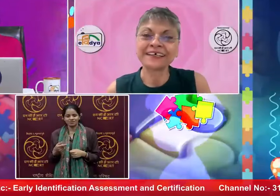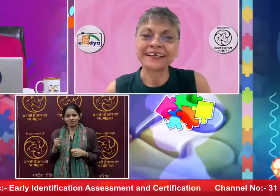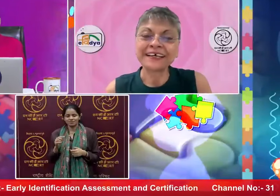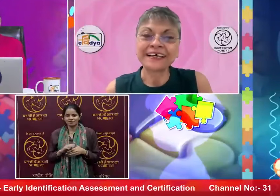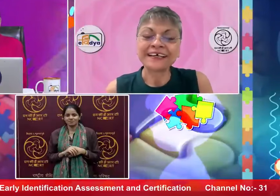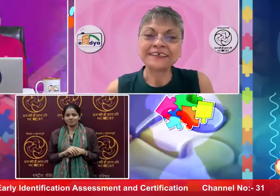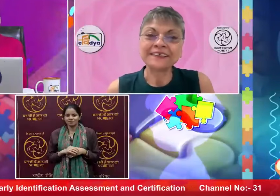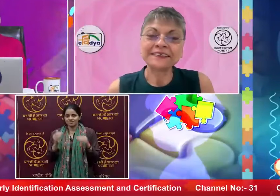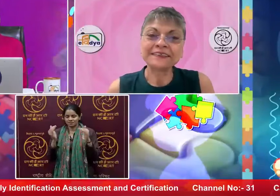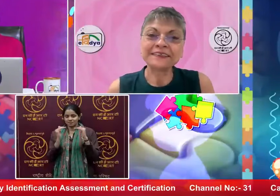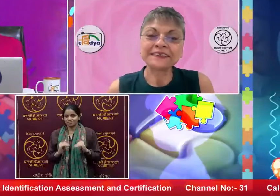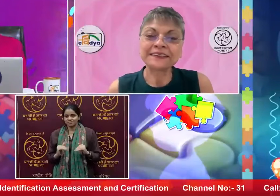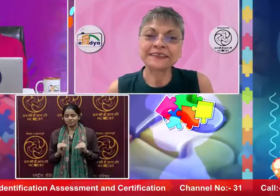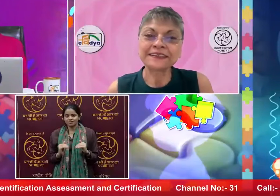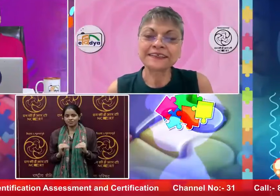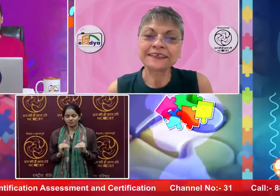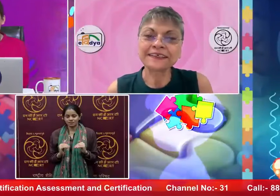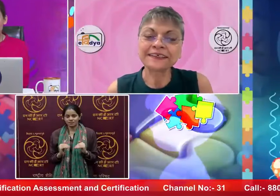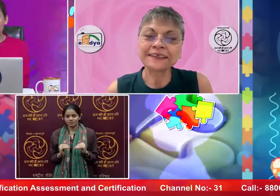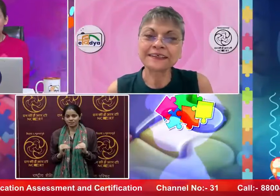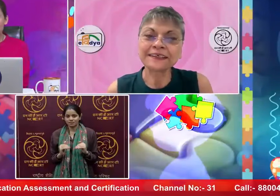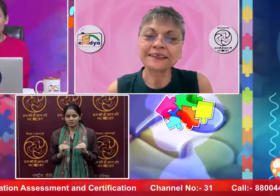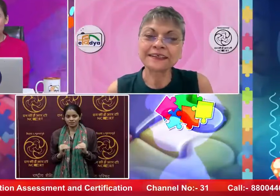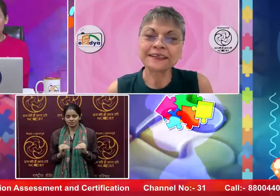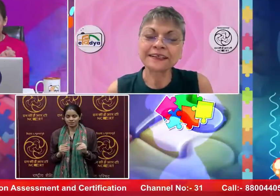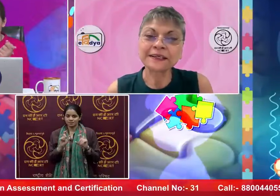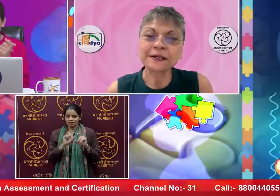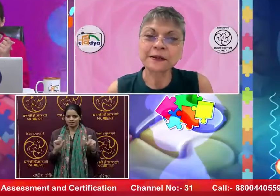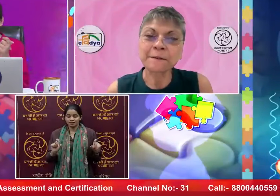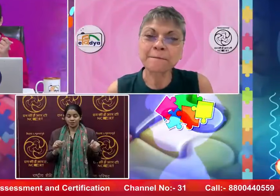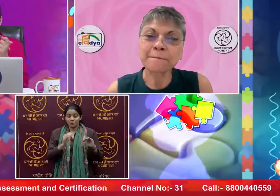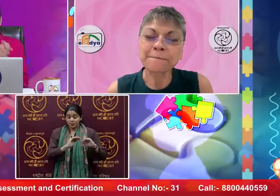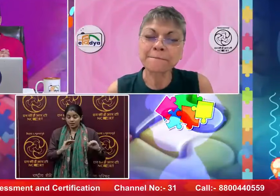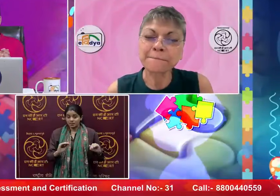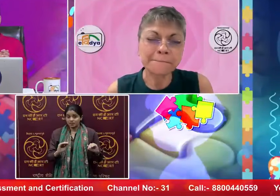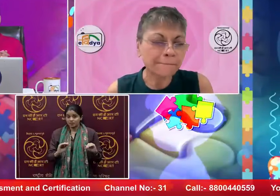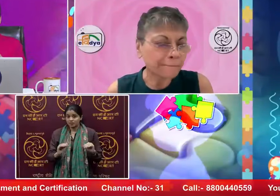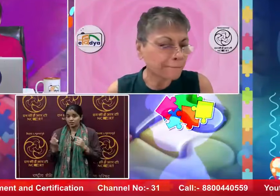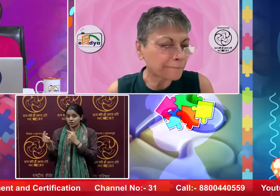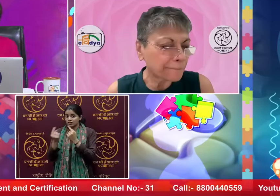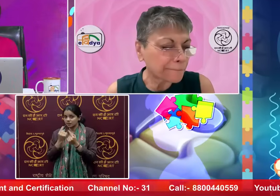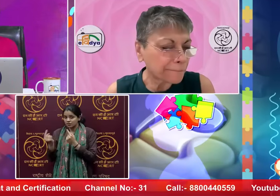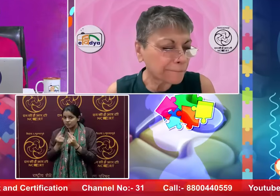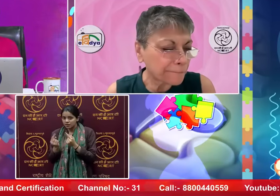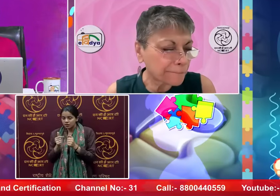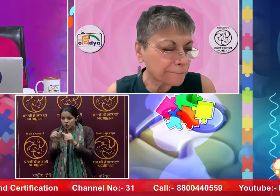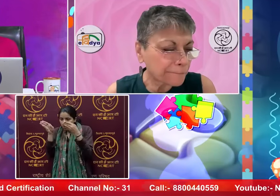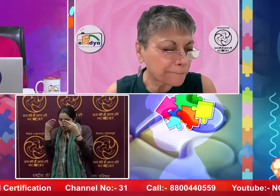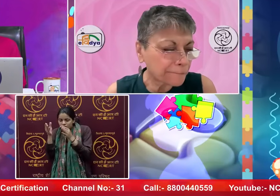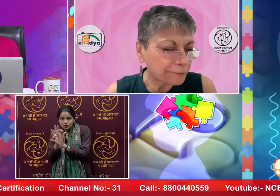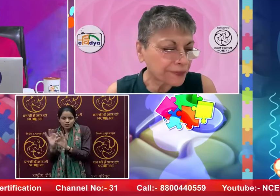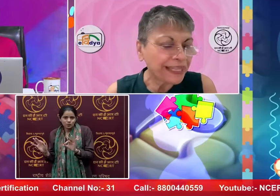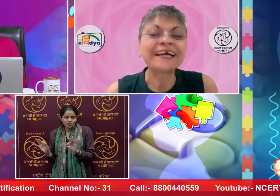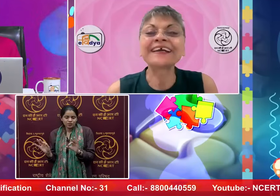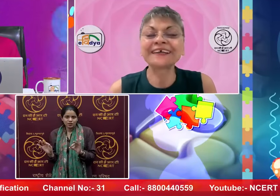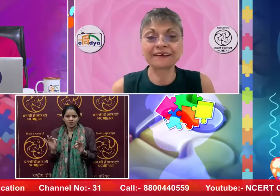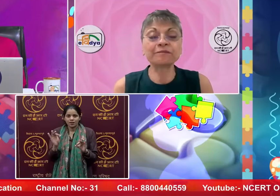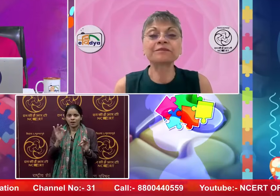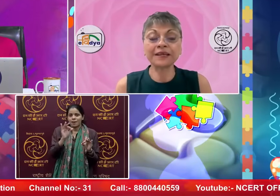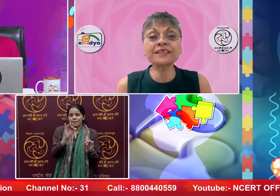Yeah. Okay. The next one is, though you have already cleared, if a child talks, they can't be autistic. It's a myth or a